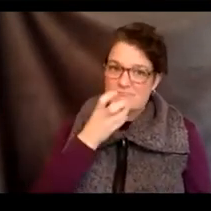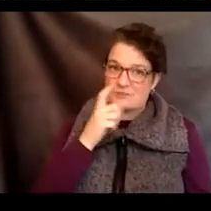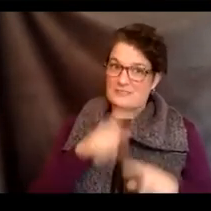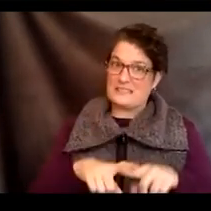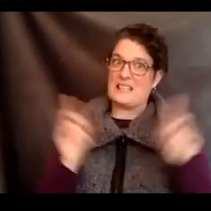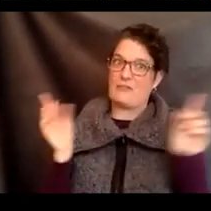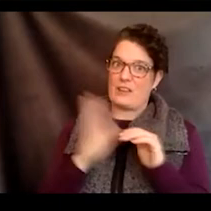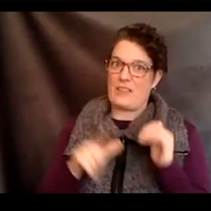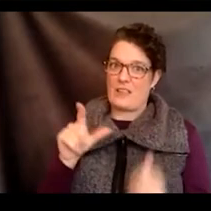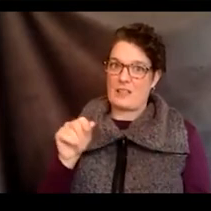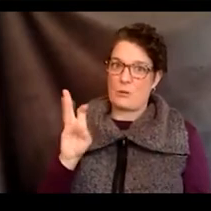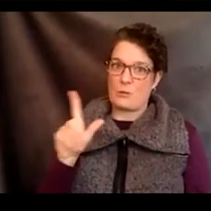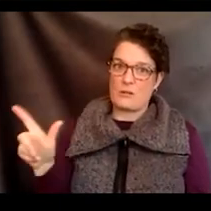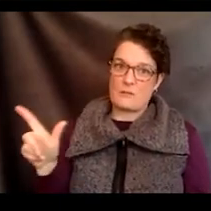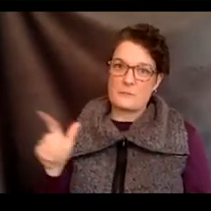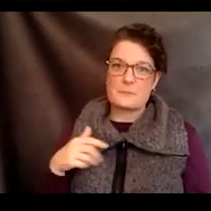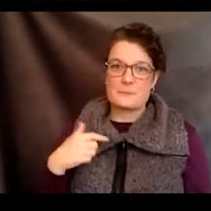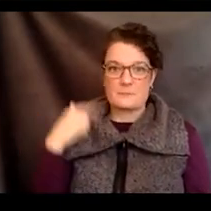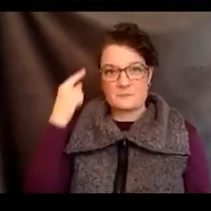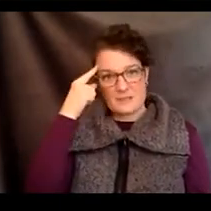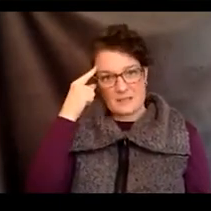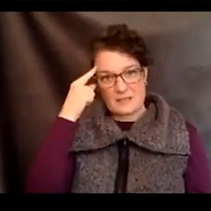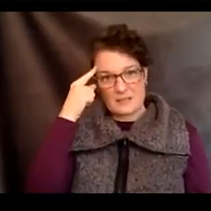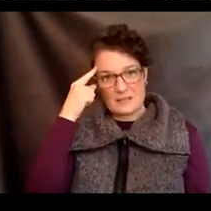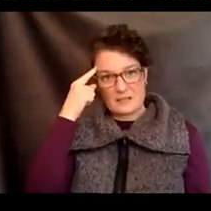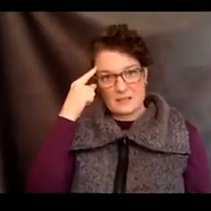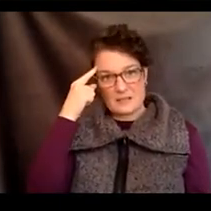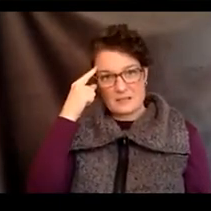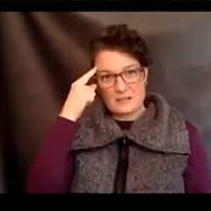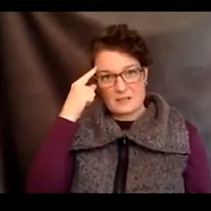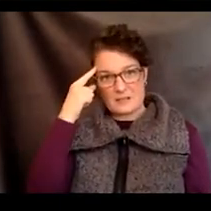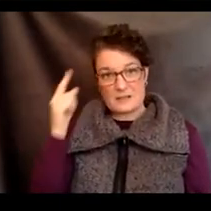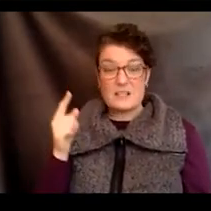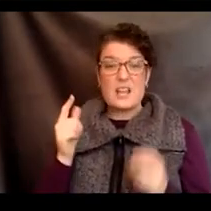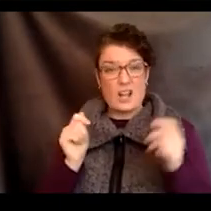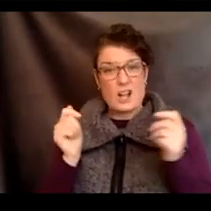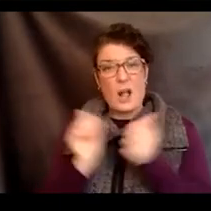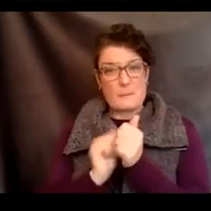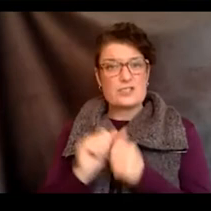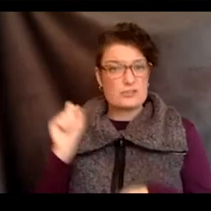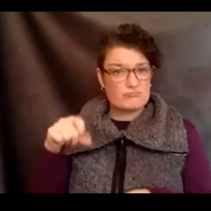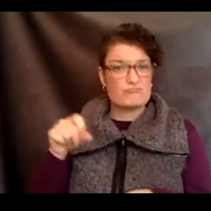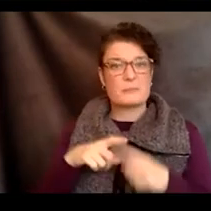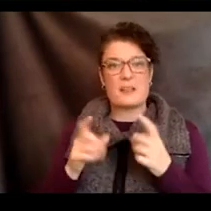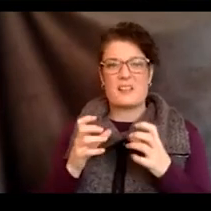Lowell. I think that obviously there's competition, but I think that it's a lot more supportive than what I saw